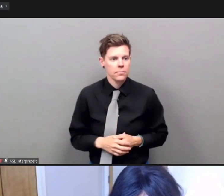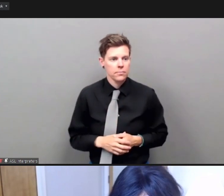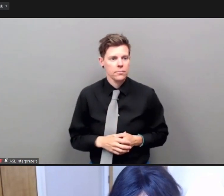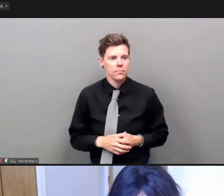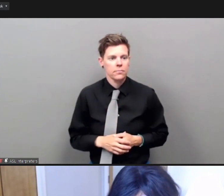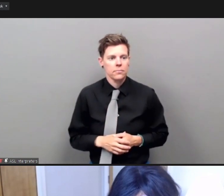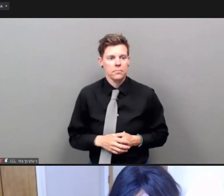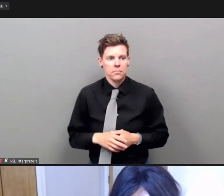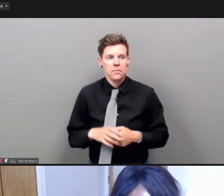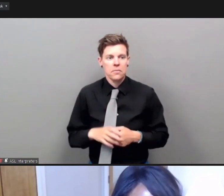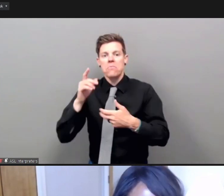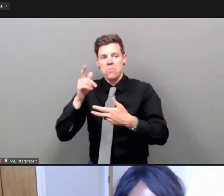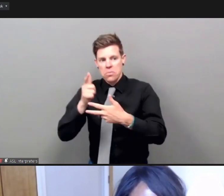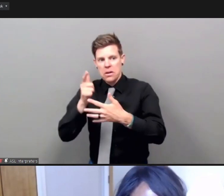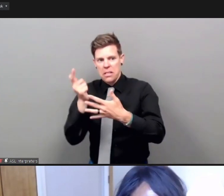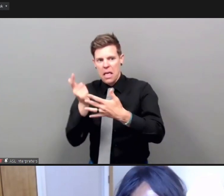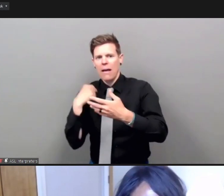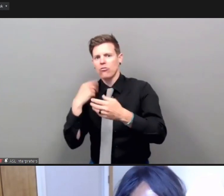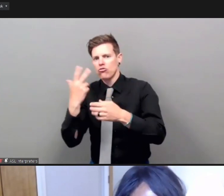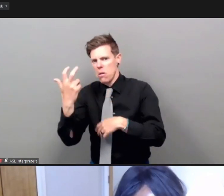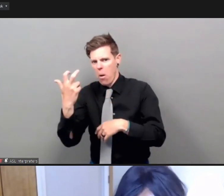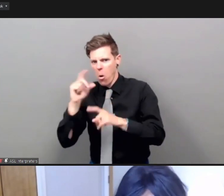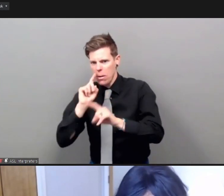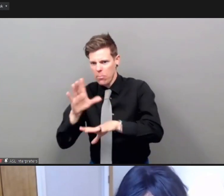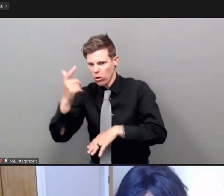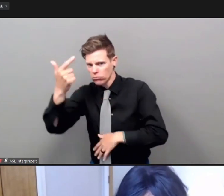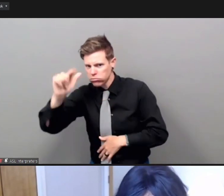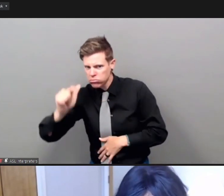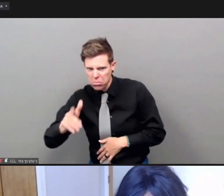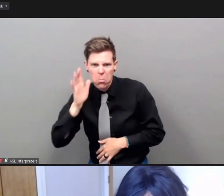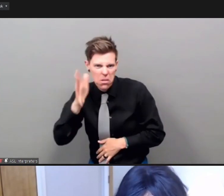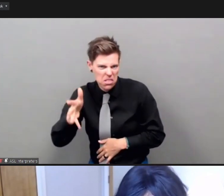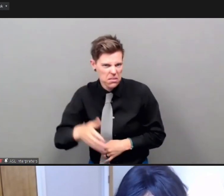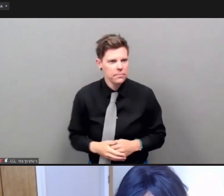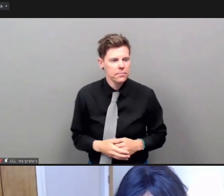with Las Cruces Sun News. Dan, go ahead, please.